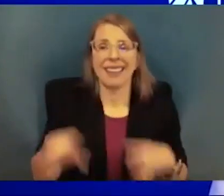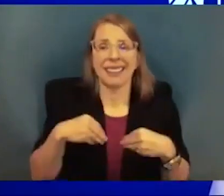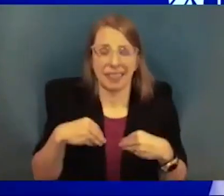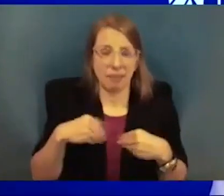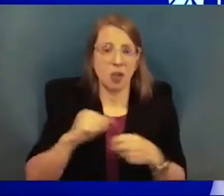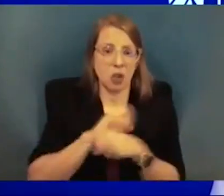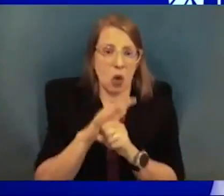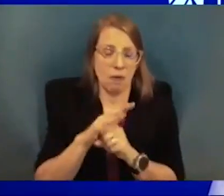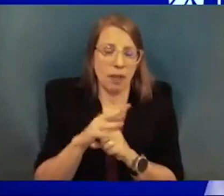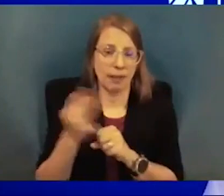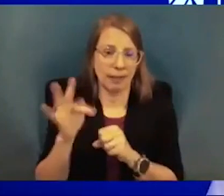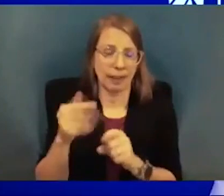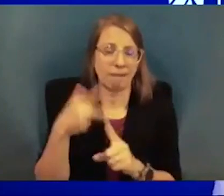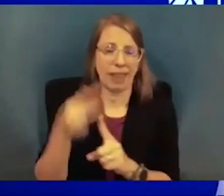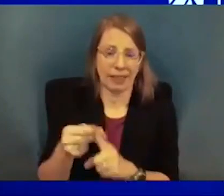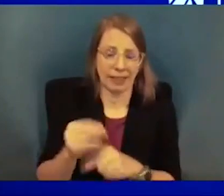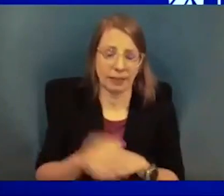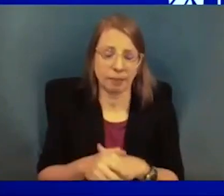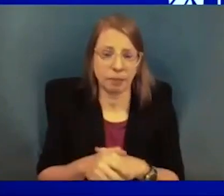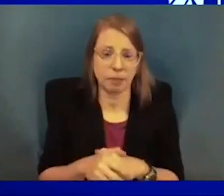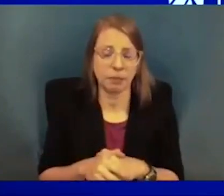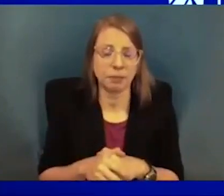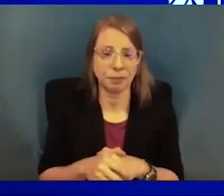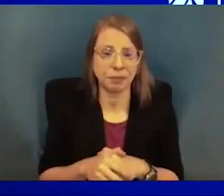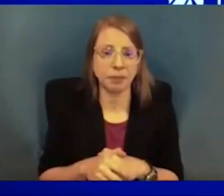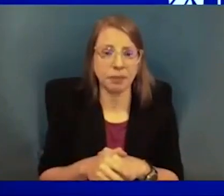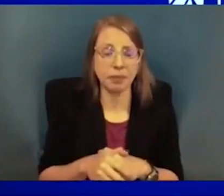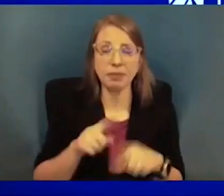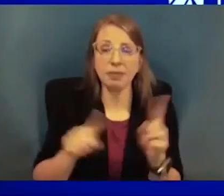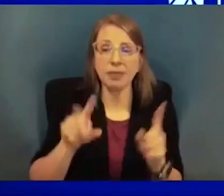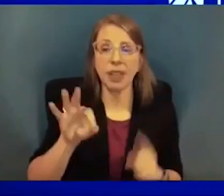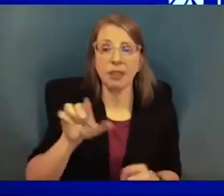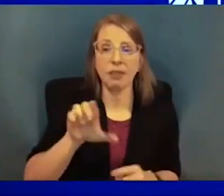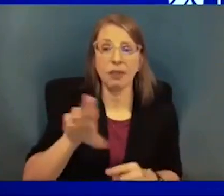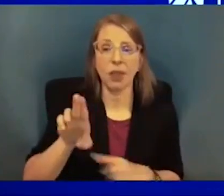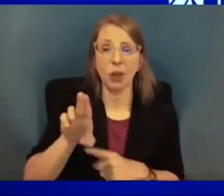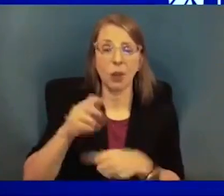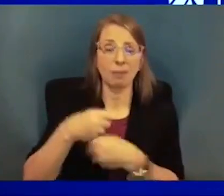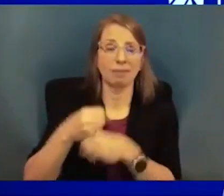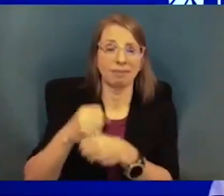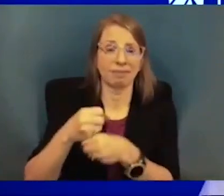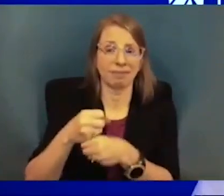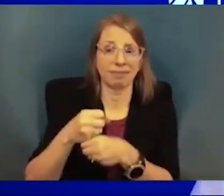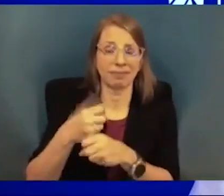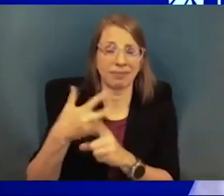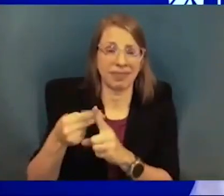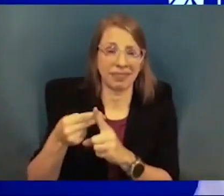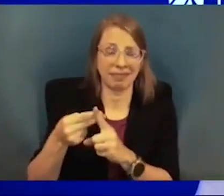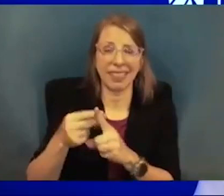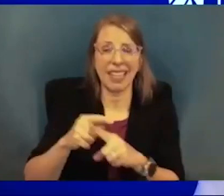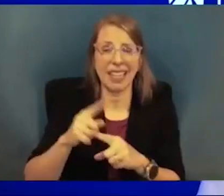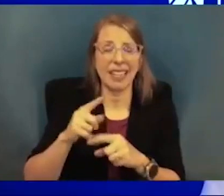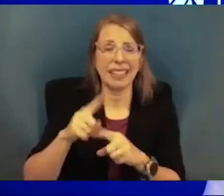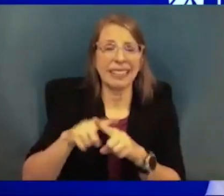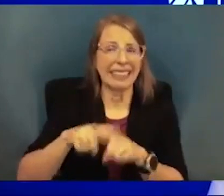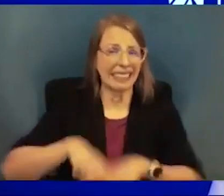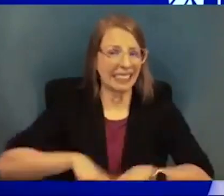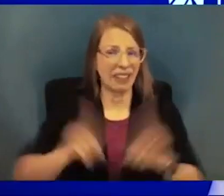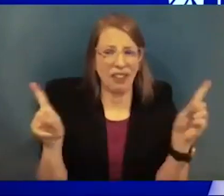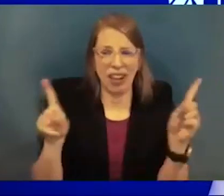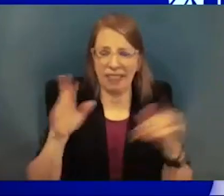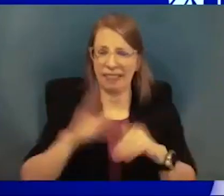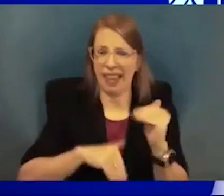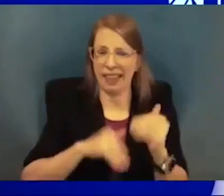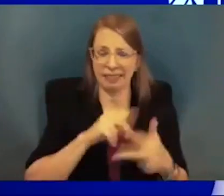those components in there. But the influenza vaccine manufacturing process is vastly different than any of these. So again,